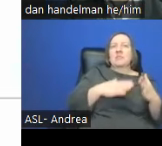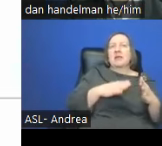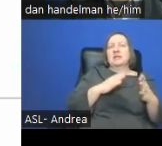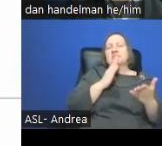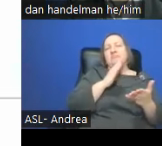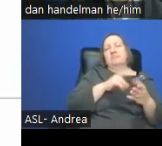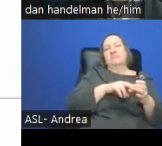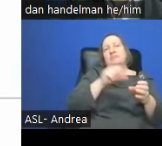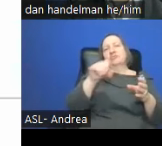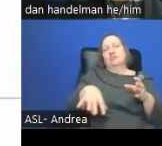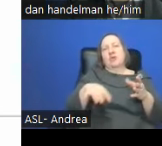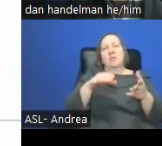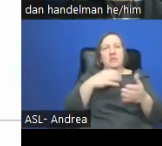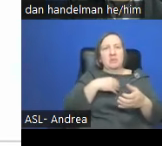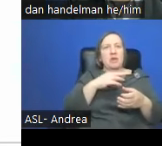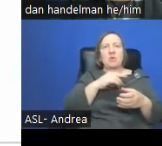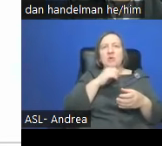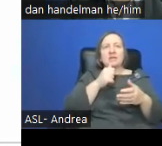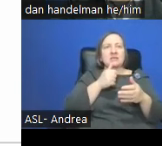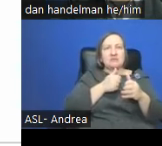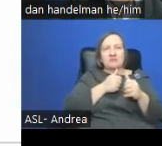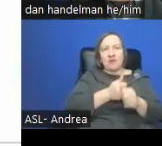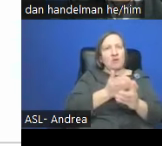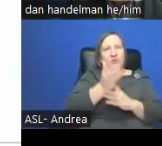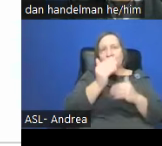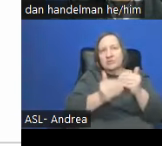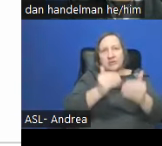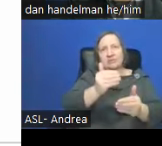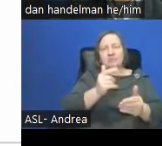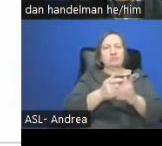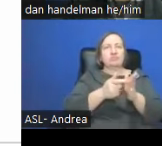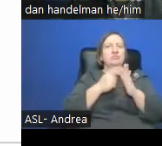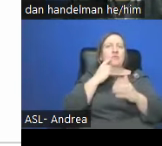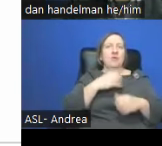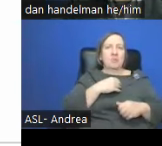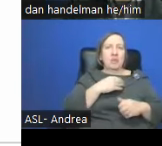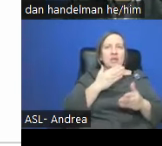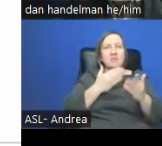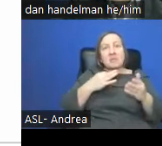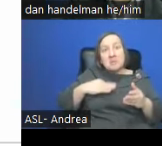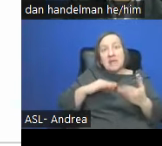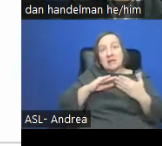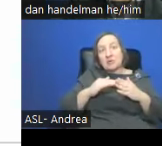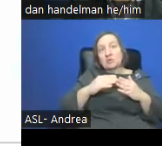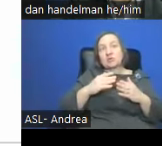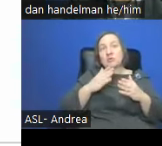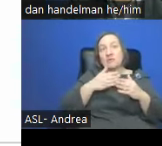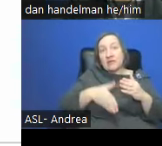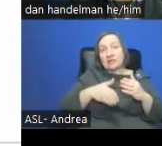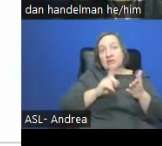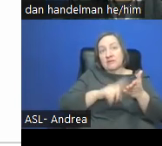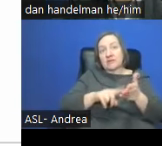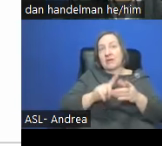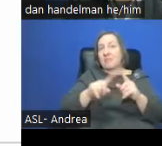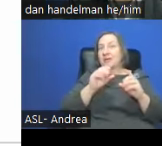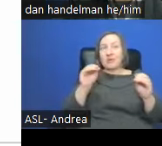complaint or fails to complete the necessary steps to continue with the complaint. It may benefit the community to finish the investigation. However, lack of cooperation